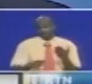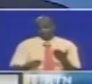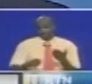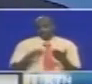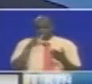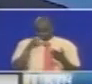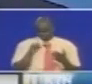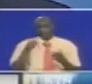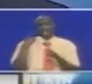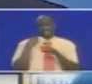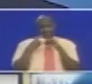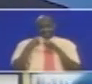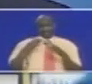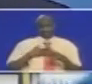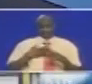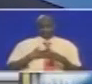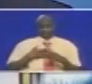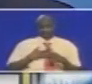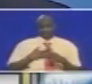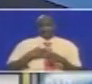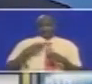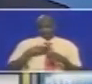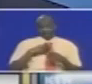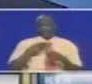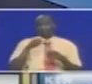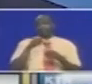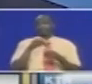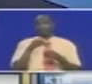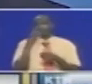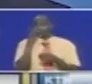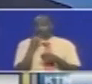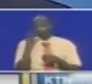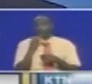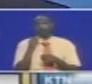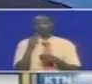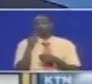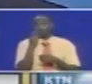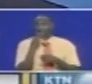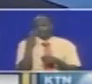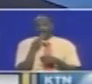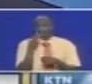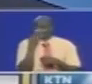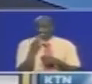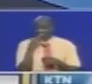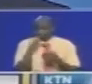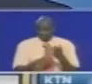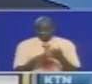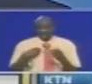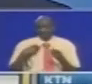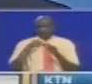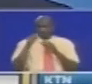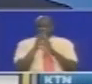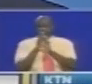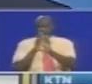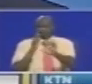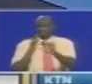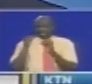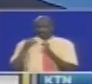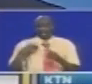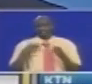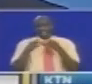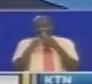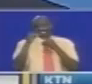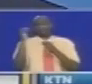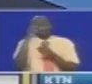our experience as having managed the 4th of March elections, and even as voters, you could see the long lines. If there's an 80%